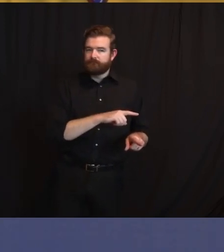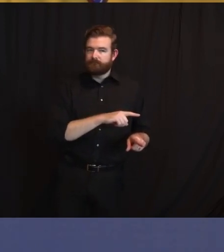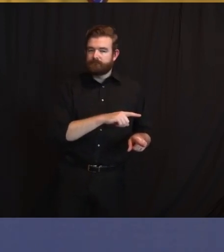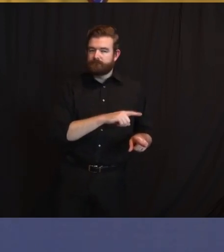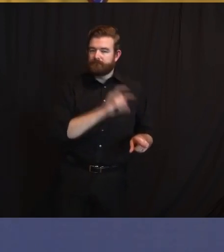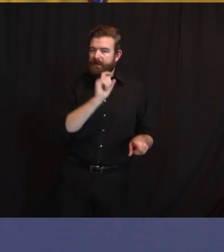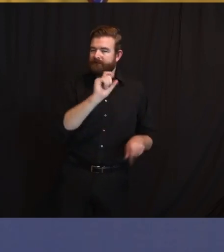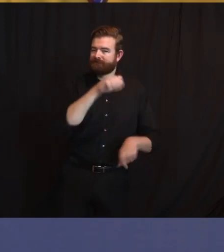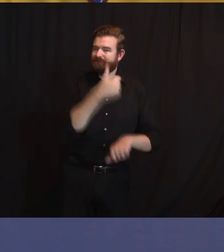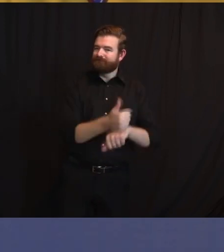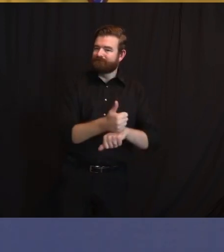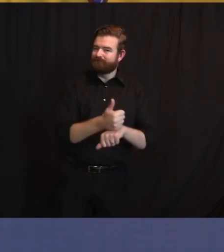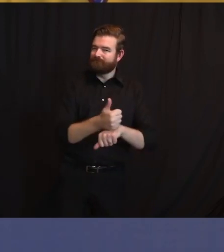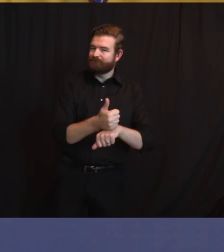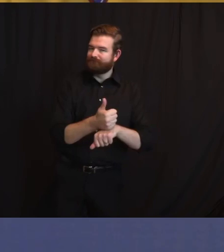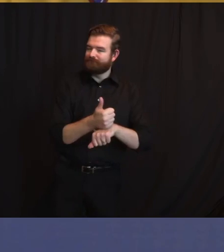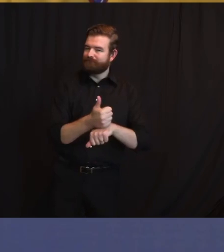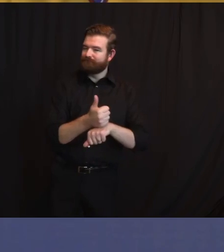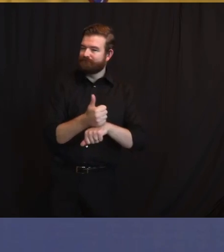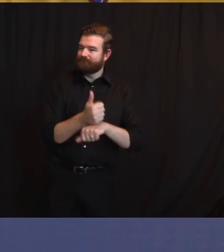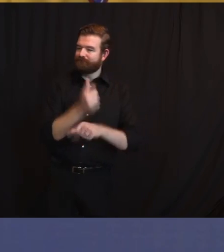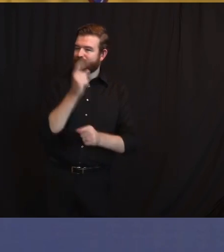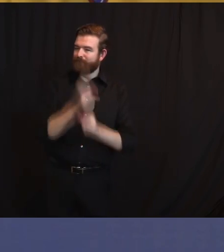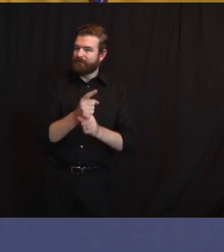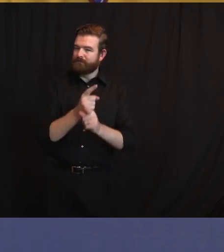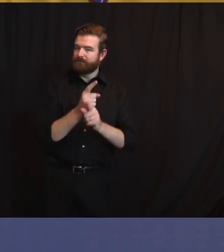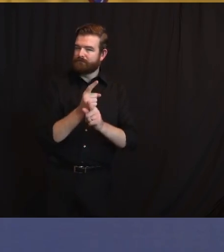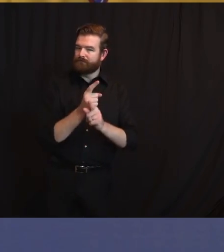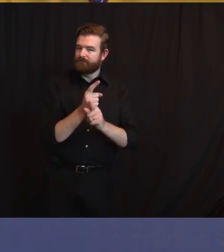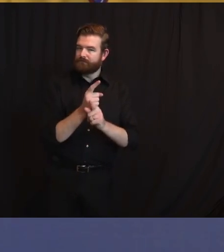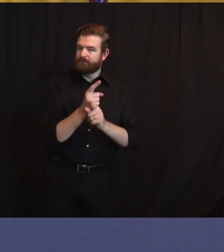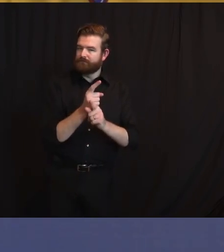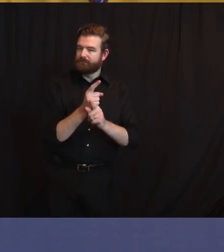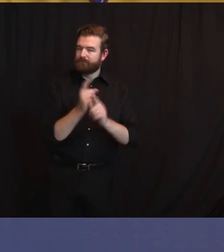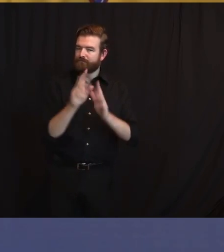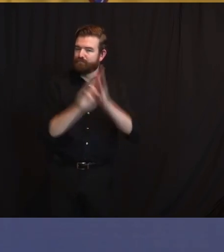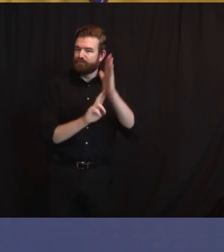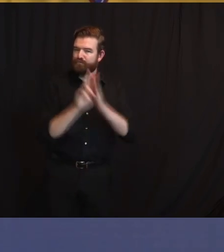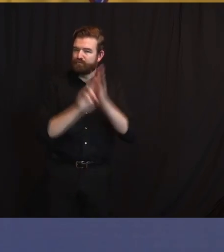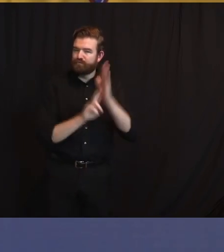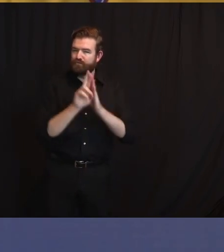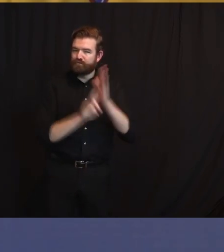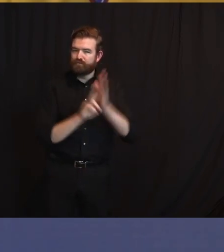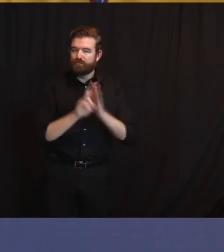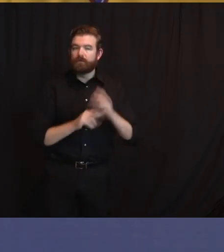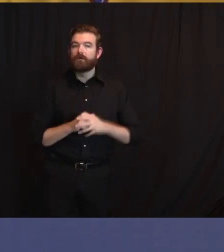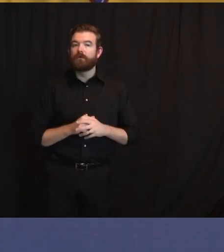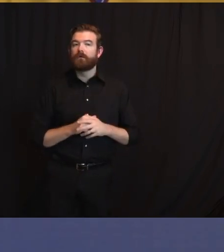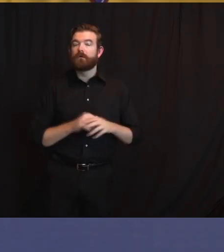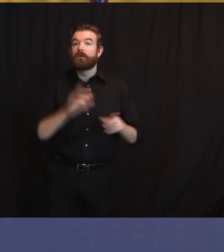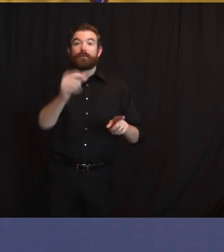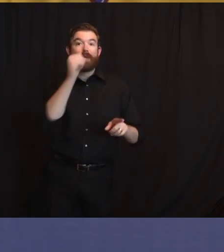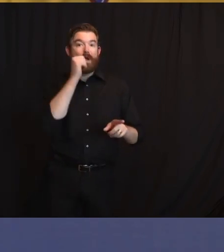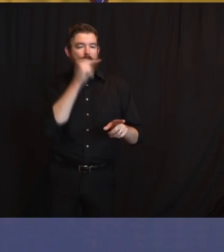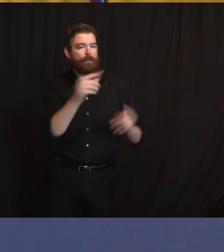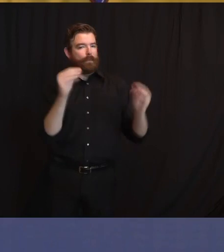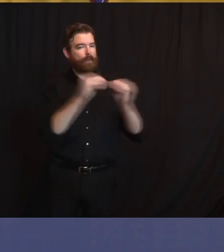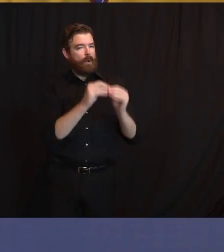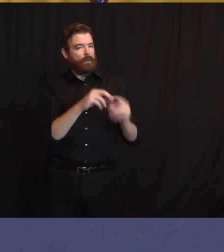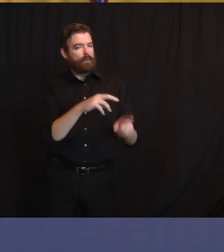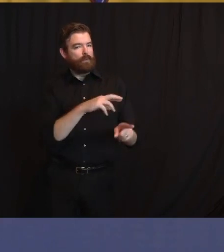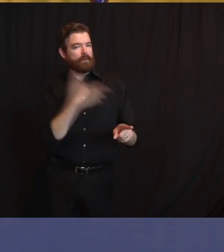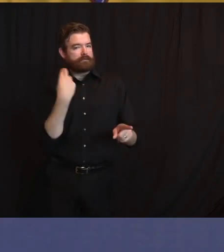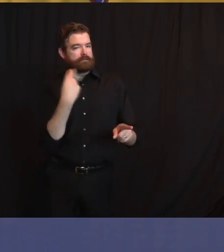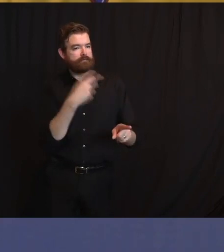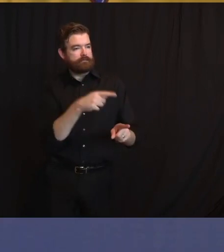piece. If anything, maybe even a slightly bigger risk because your ability to social distance is more limited. And